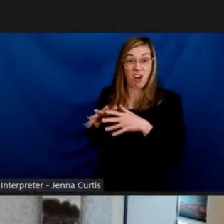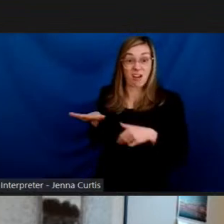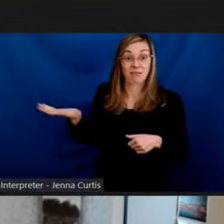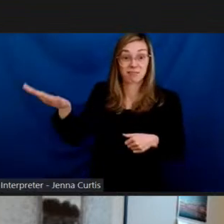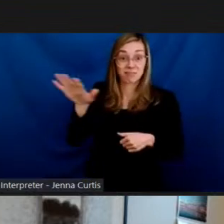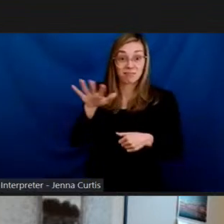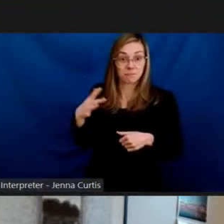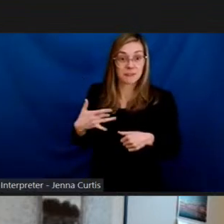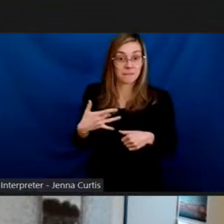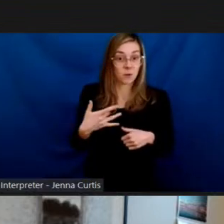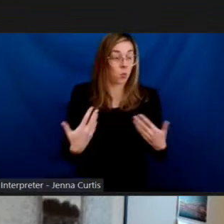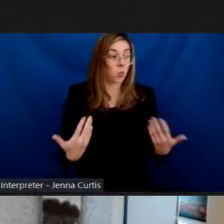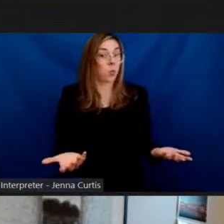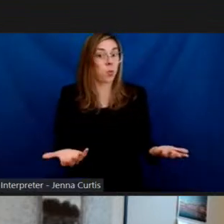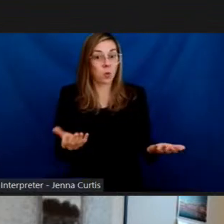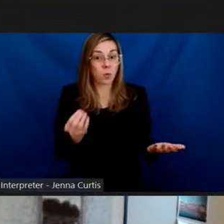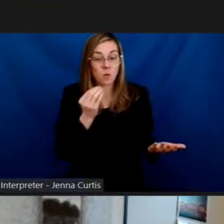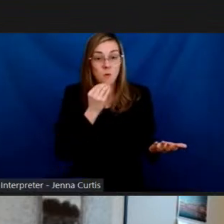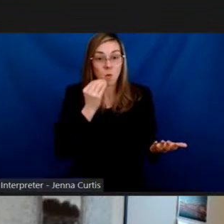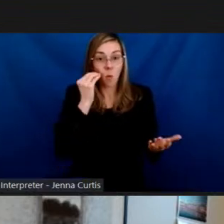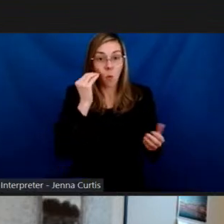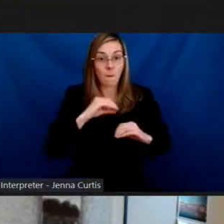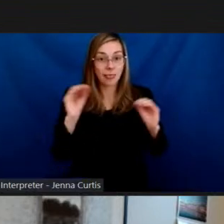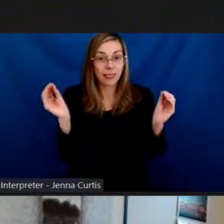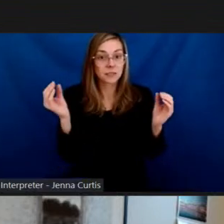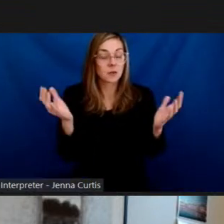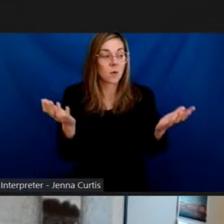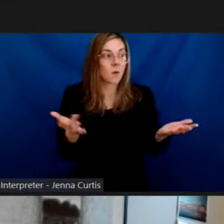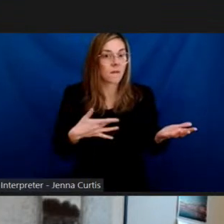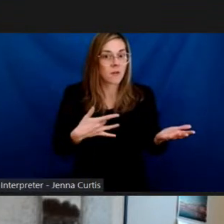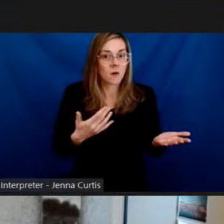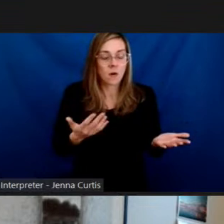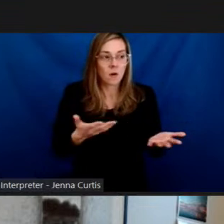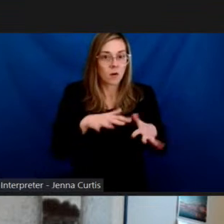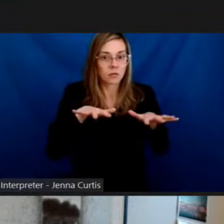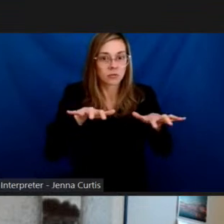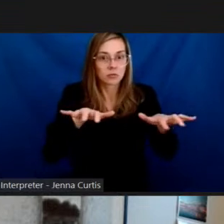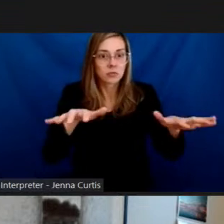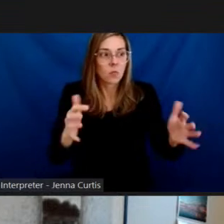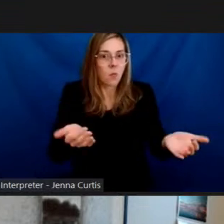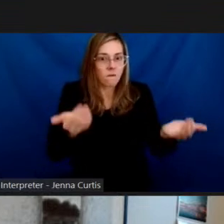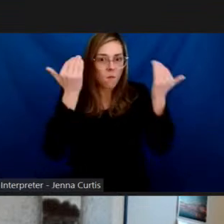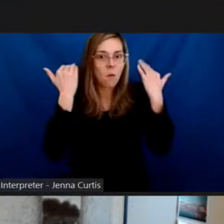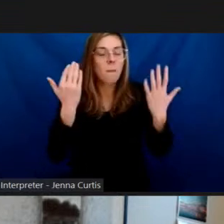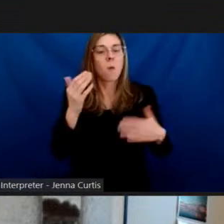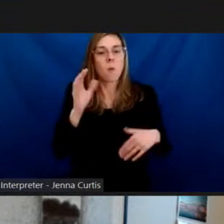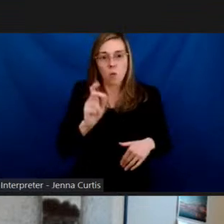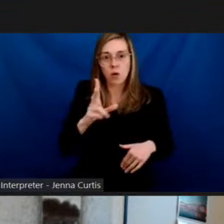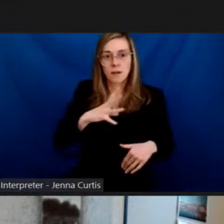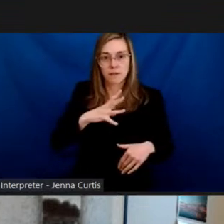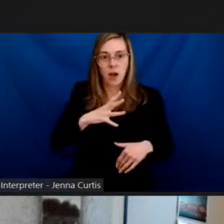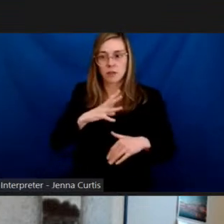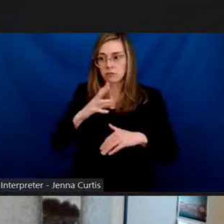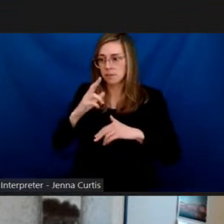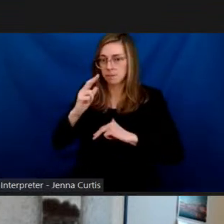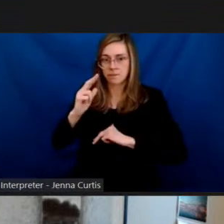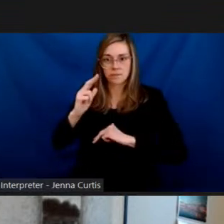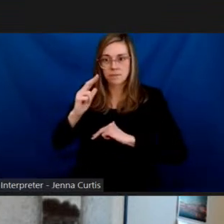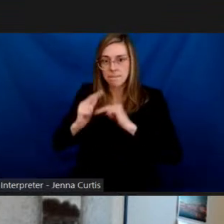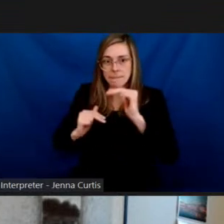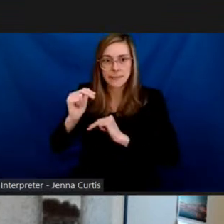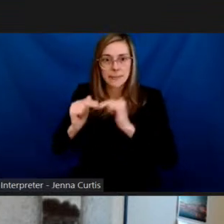having to build this system and build this infrastructure, and to do it in a way that